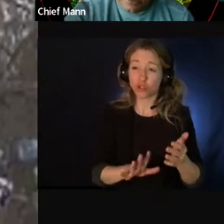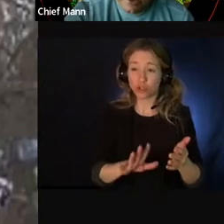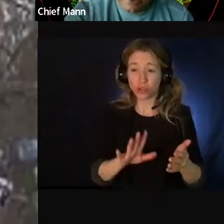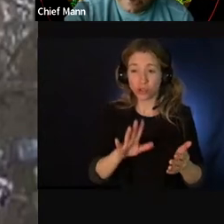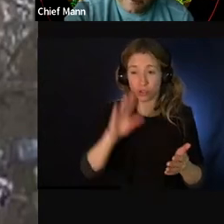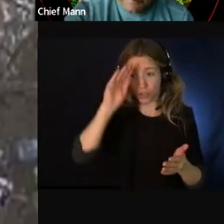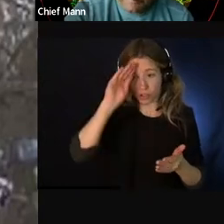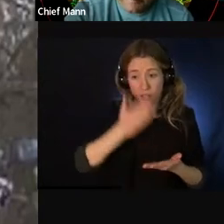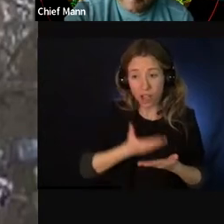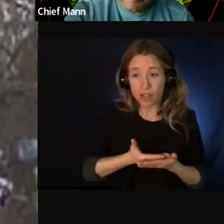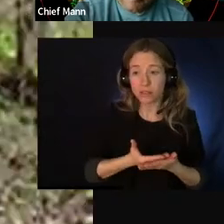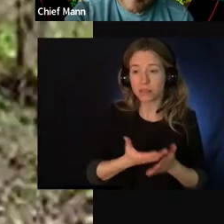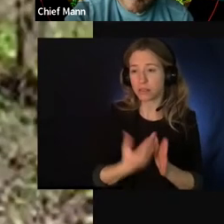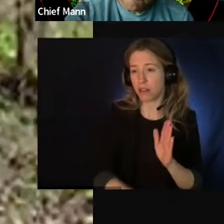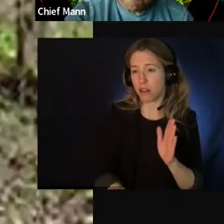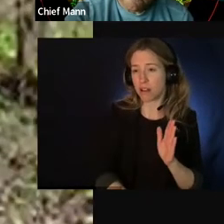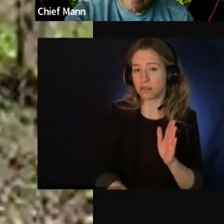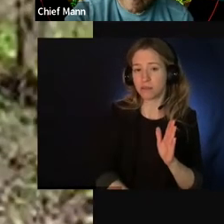Next page.